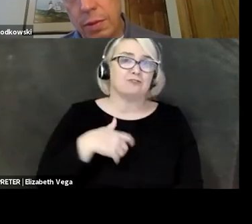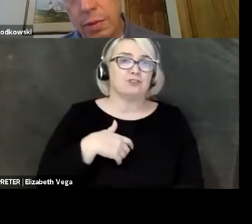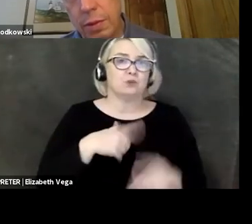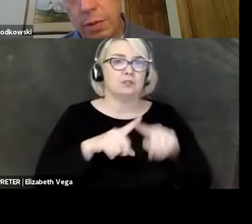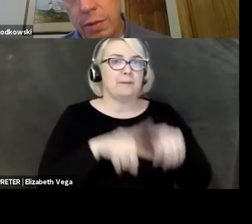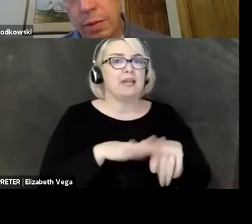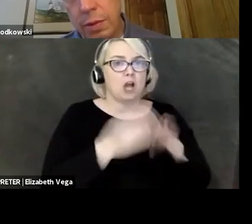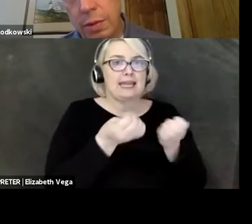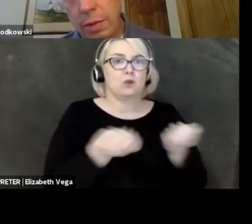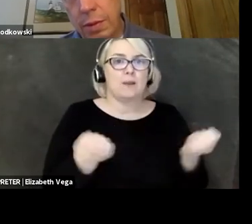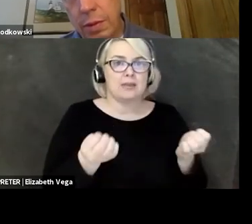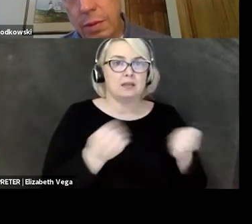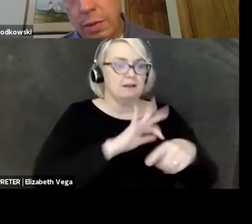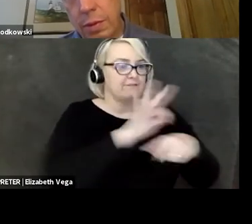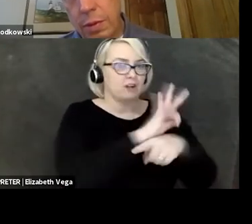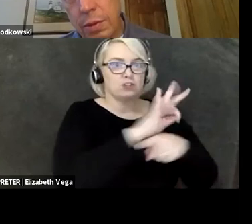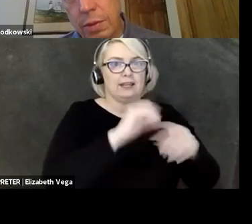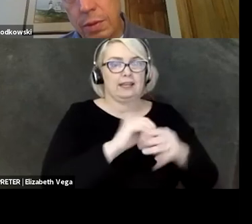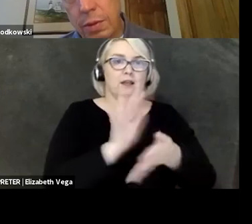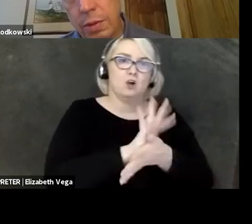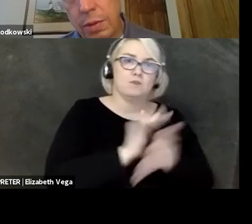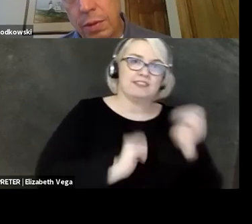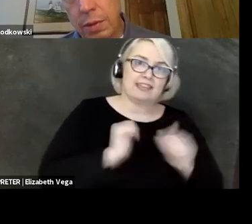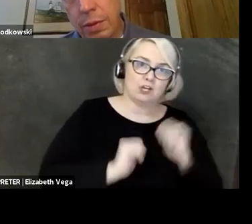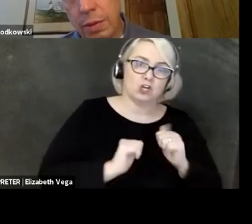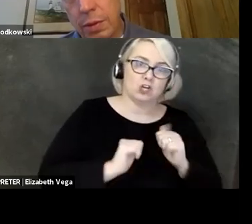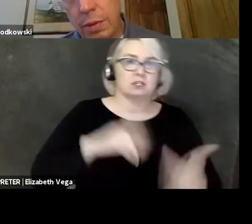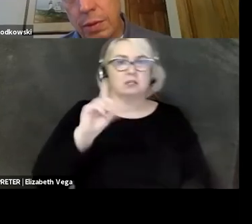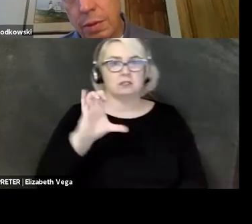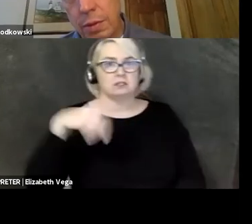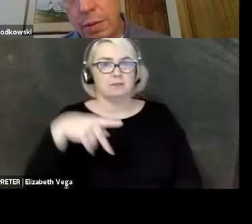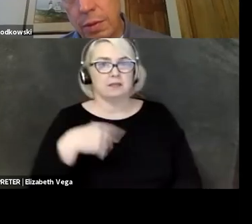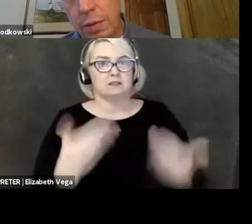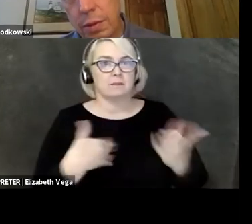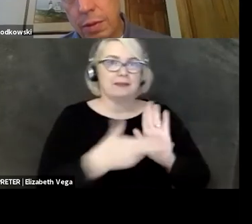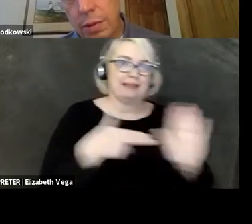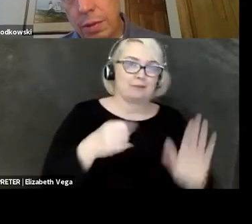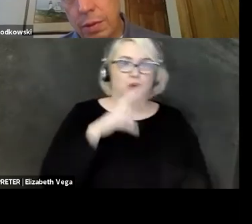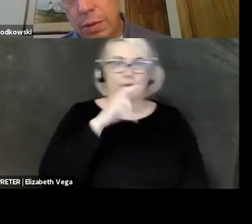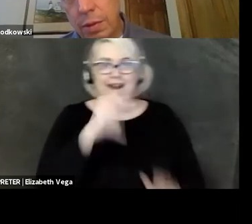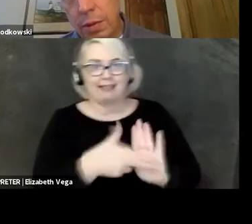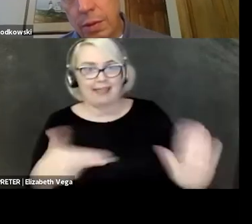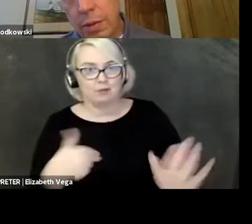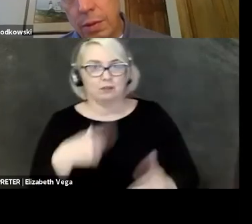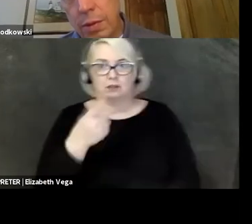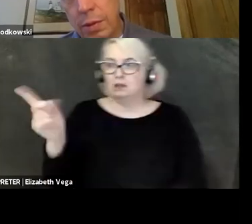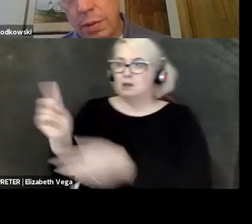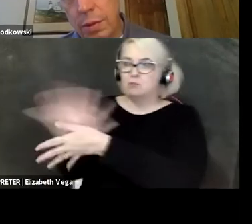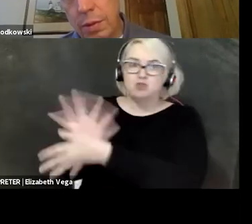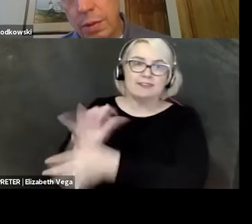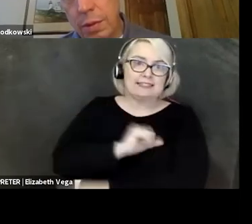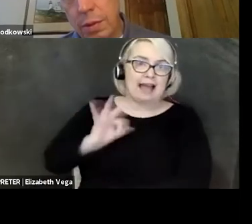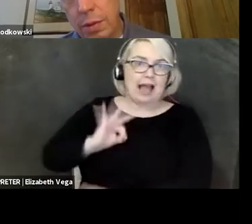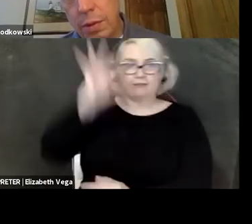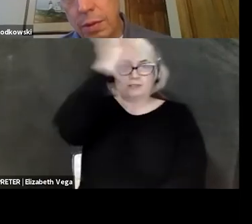syncing properly and staff knowing what's right and DCPs being labeled or not labeled with the asset, I think it would be ideal if